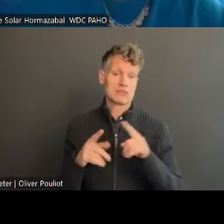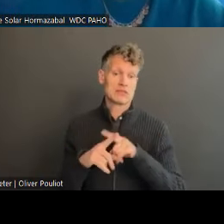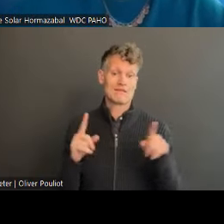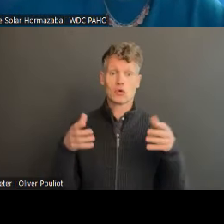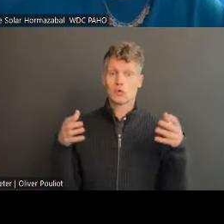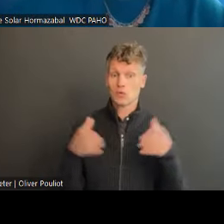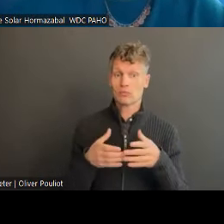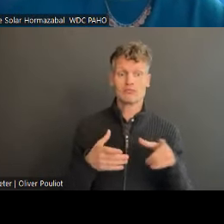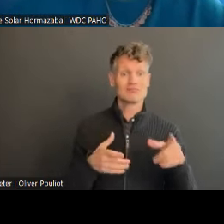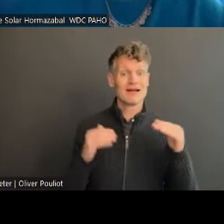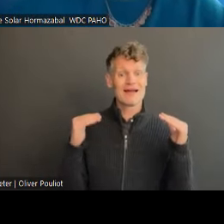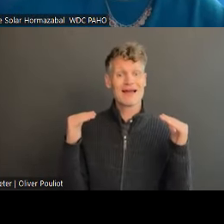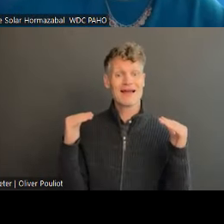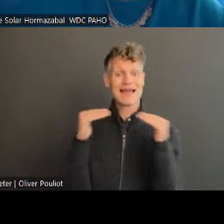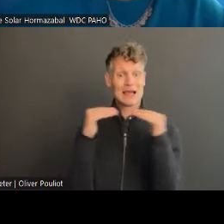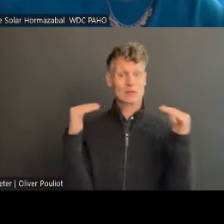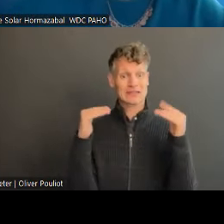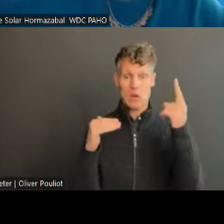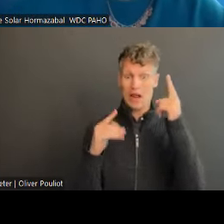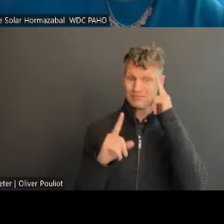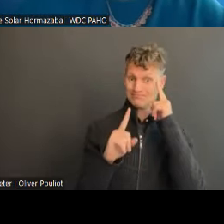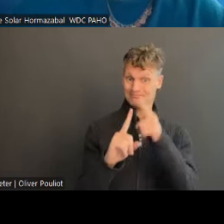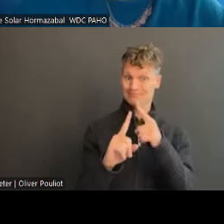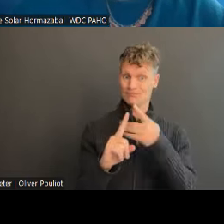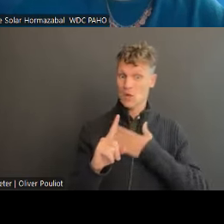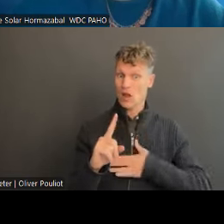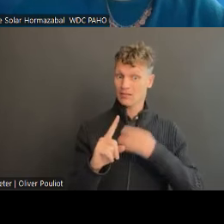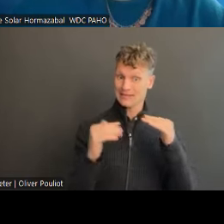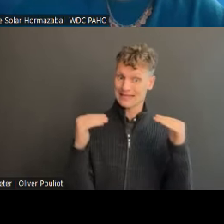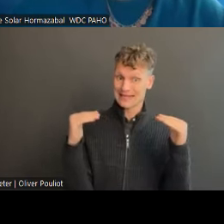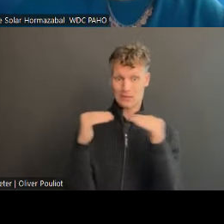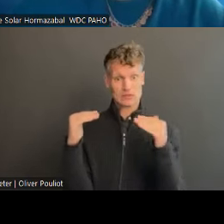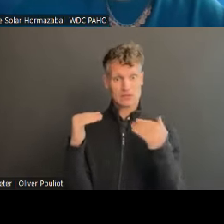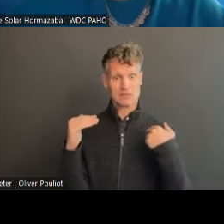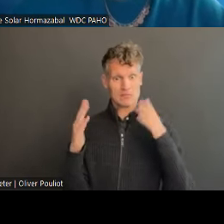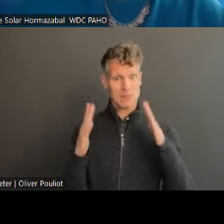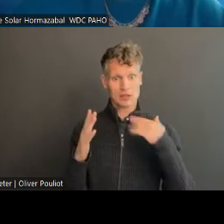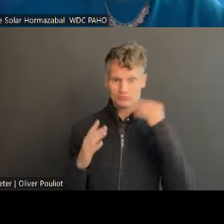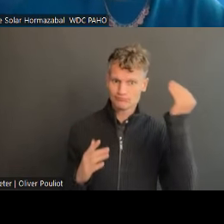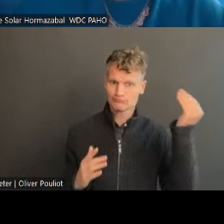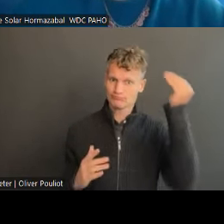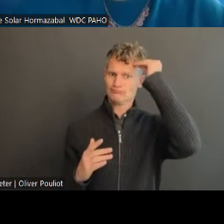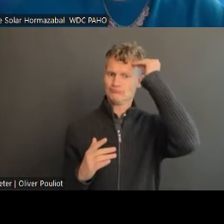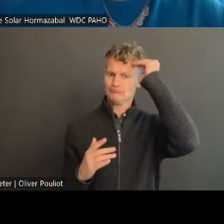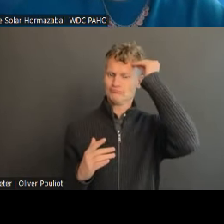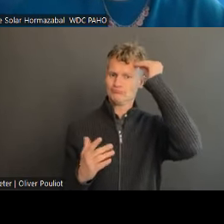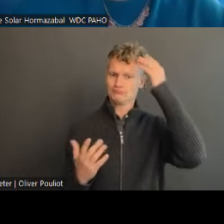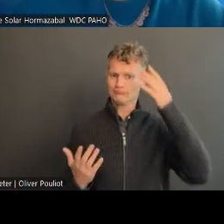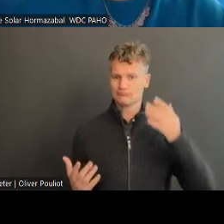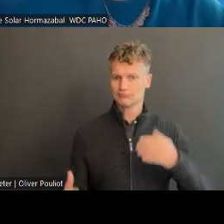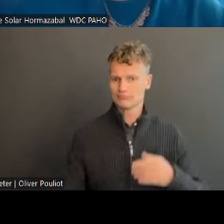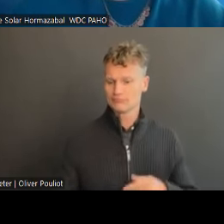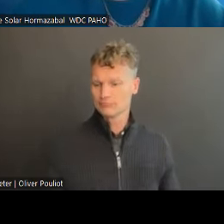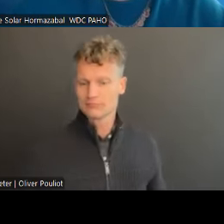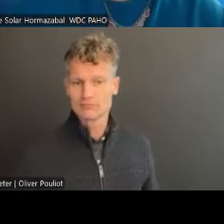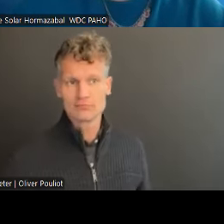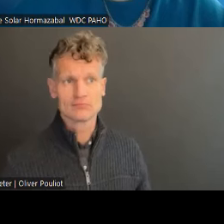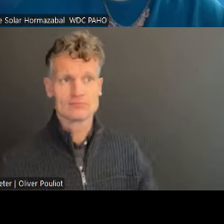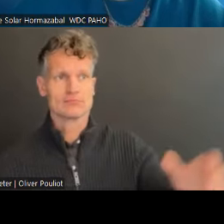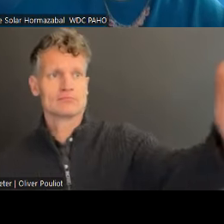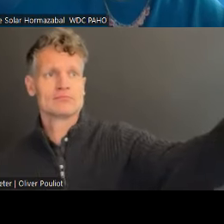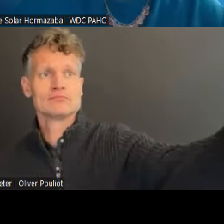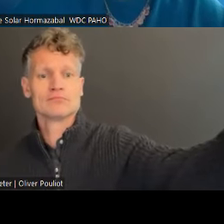equity is que one of tenemos the que tener objectives. It's presente one en of el the goals conjunto de that we nuestro always programa, have to keep in en mind as part asegurar of the que program, aquellos grupos to en make sure situación that de mayor those